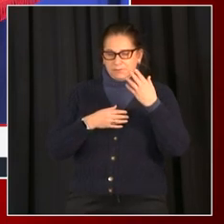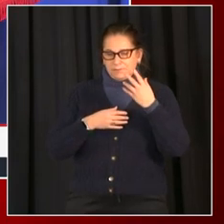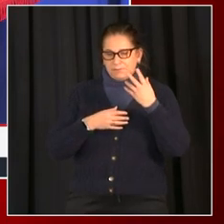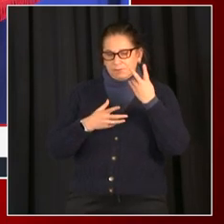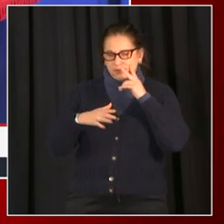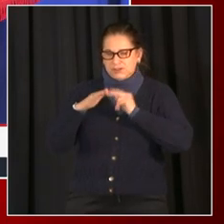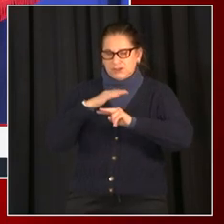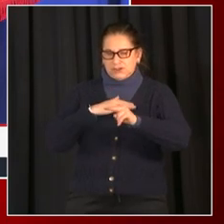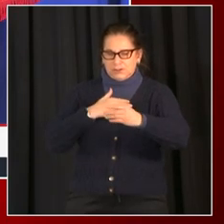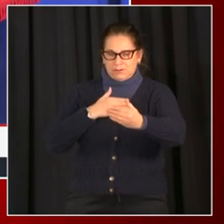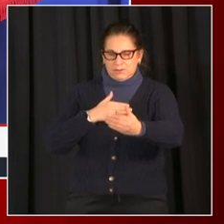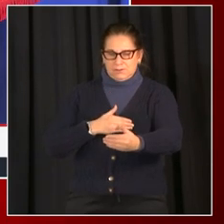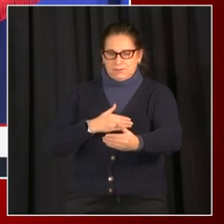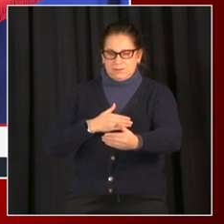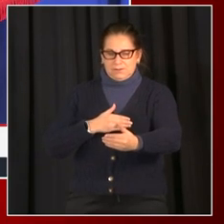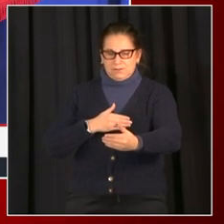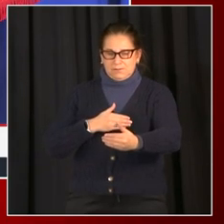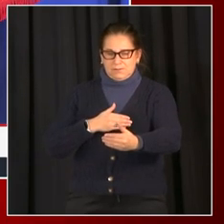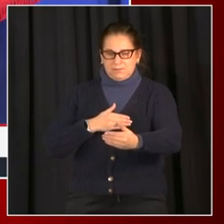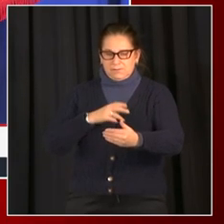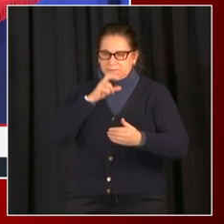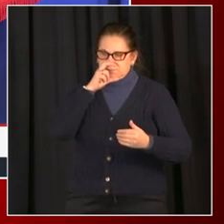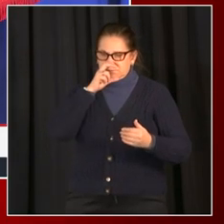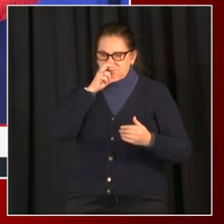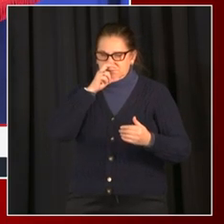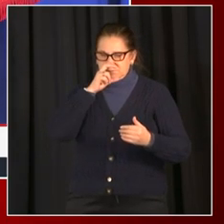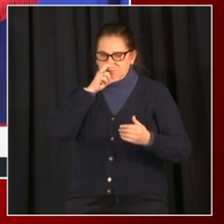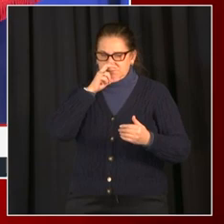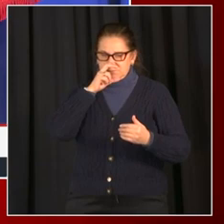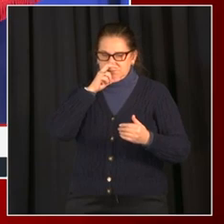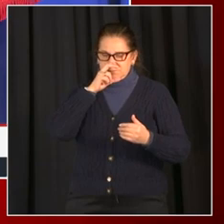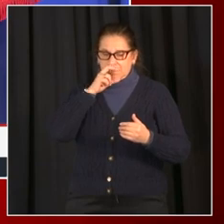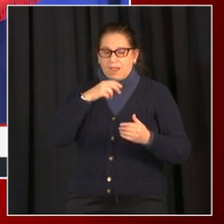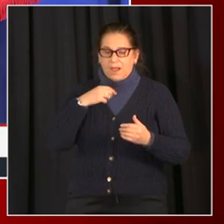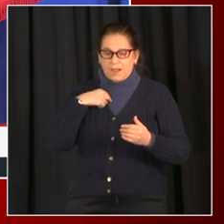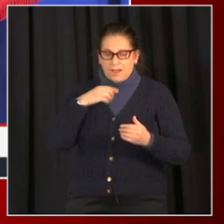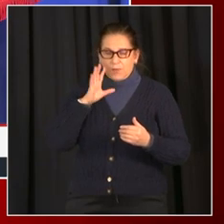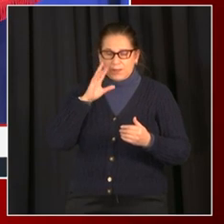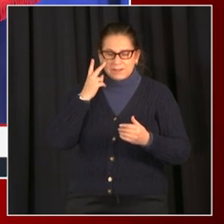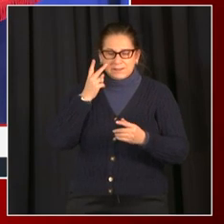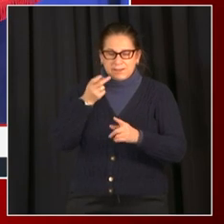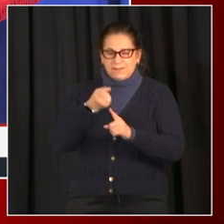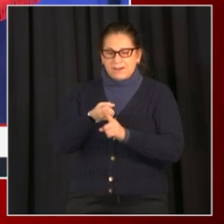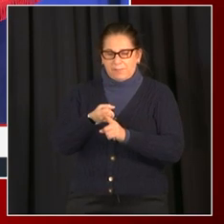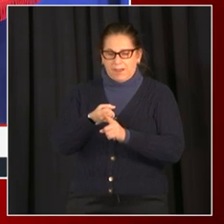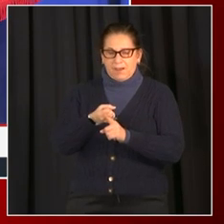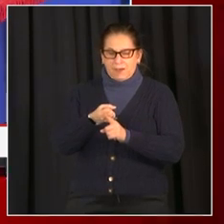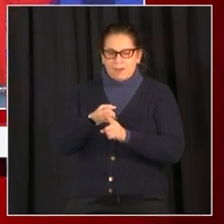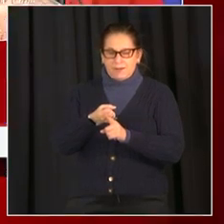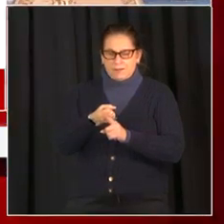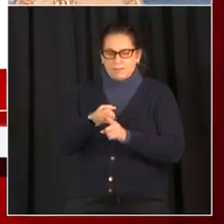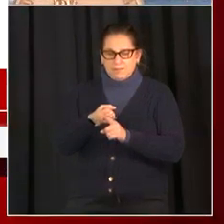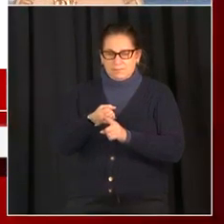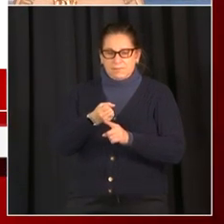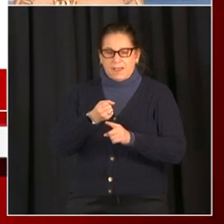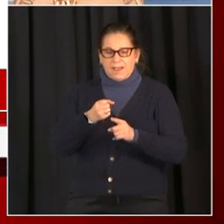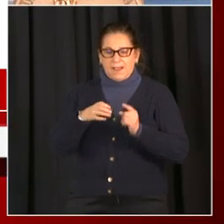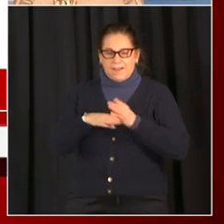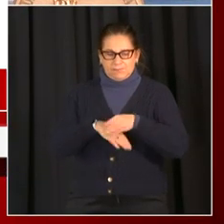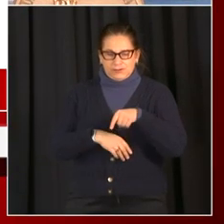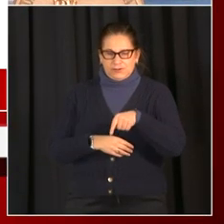us we'll start to see the impacts 3 weeks after the intervention